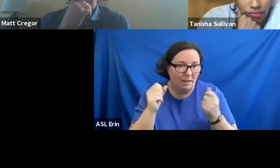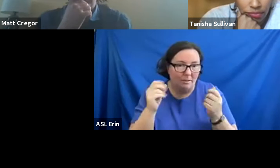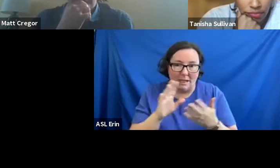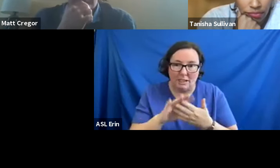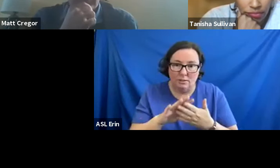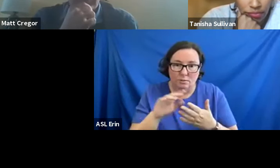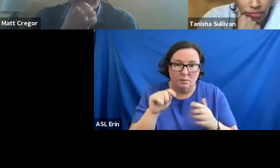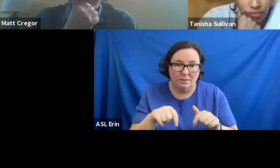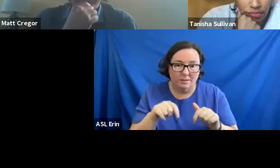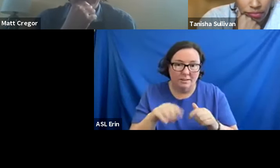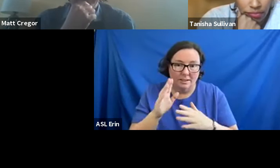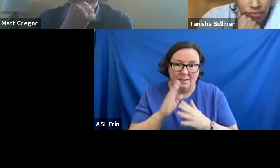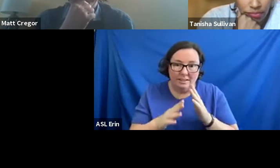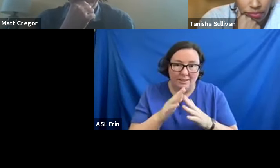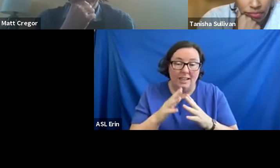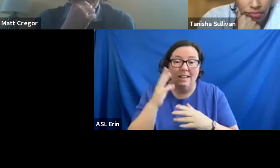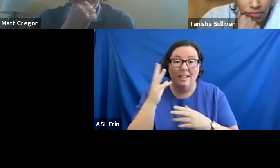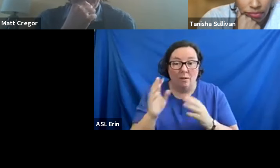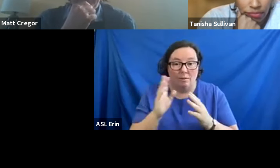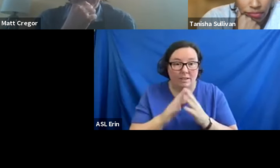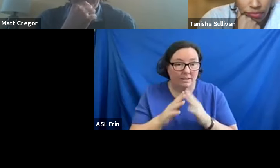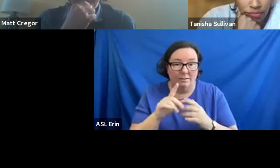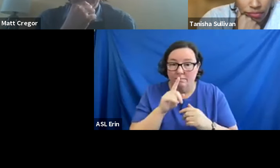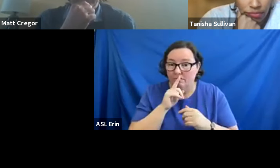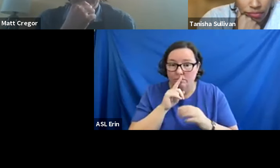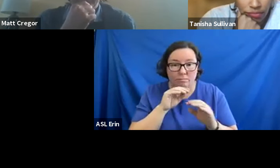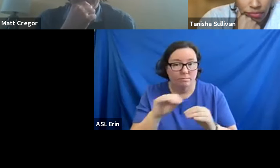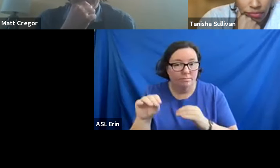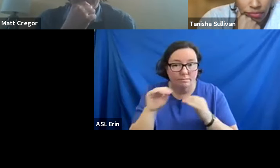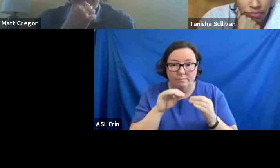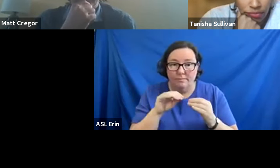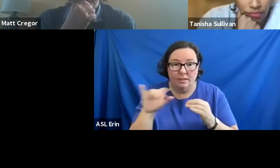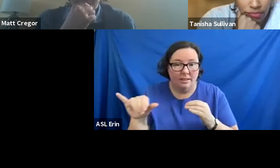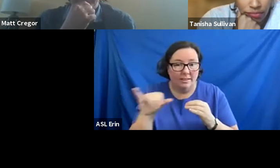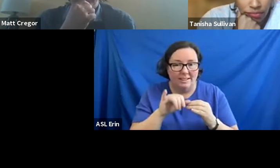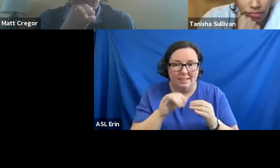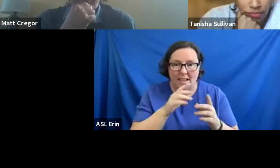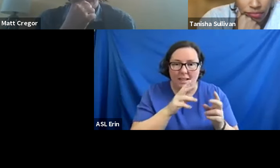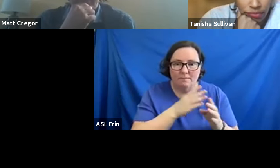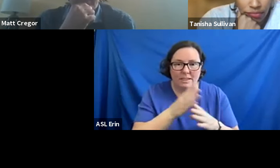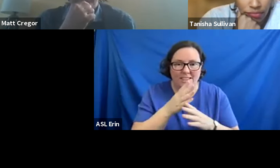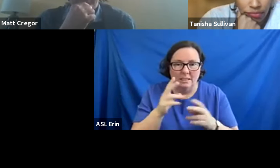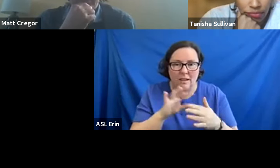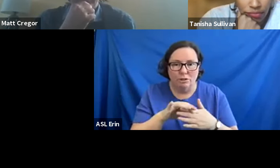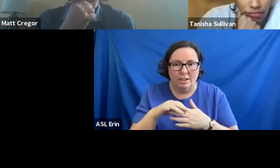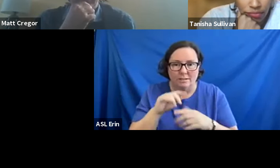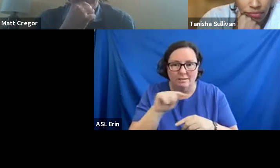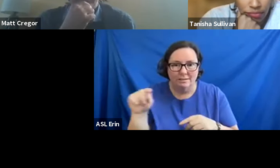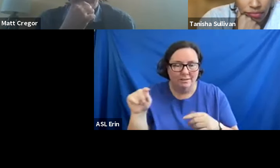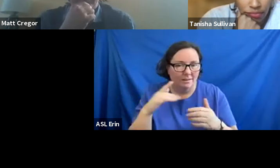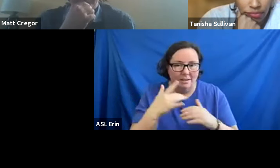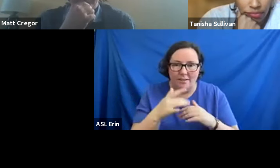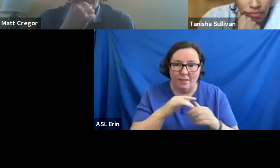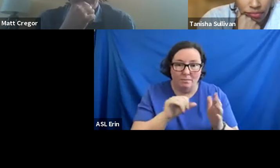schools in the city and outside of the city do not teach the same subjects. So there wouldn't be available